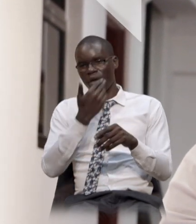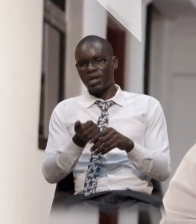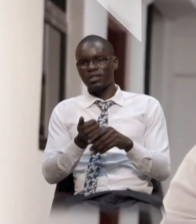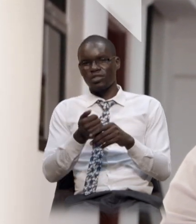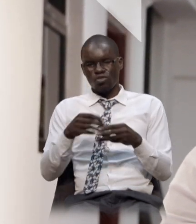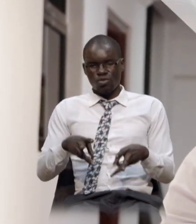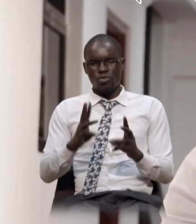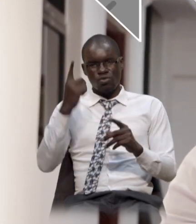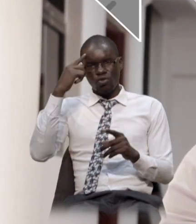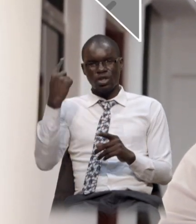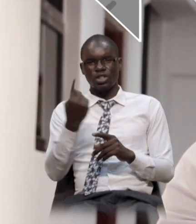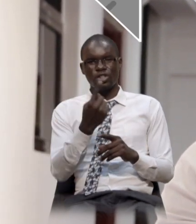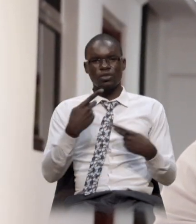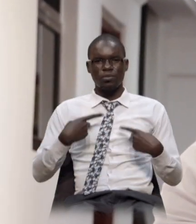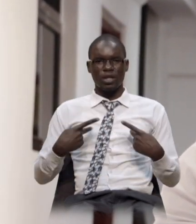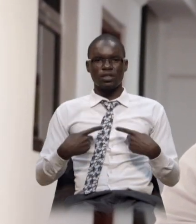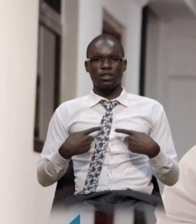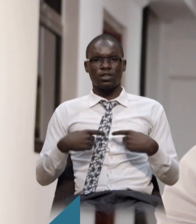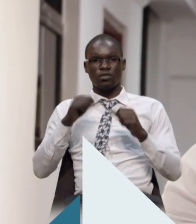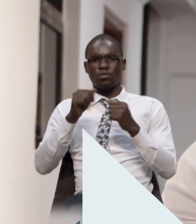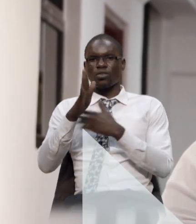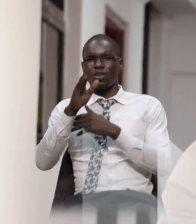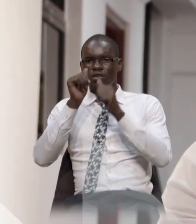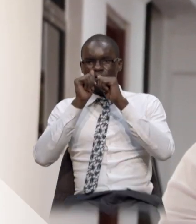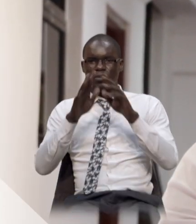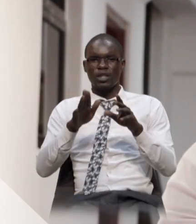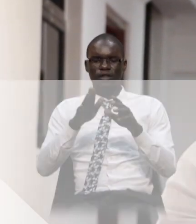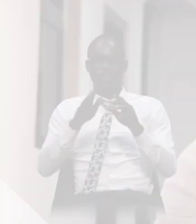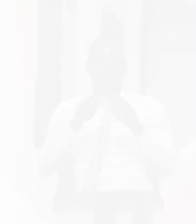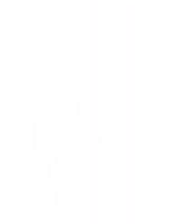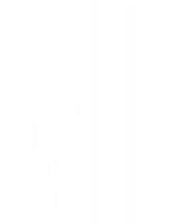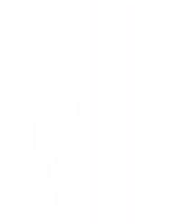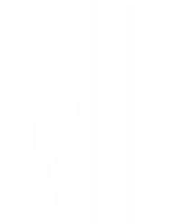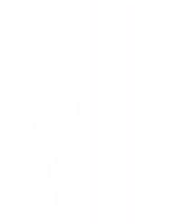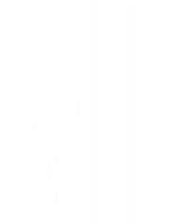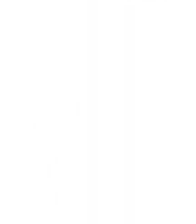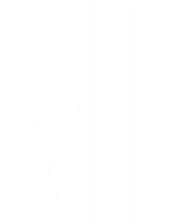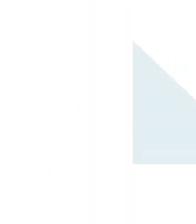each and everyone. God bless the work of your hands.